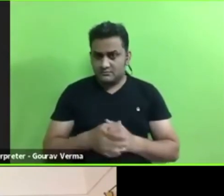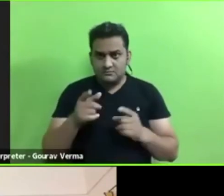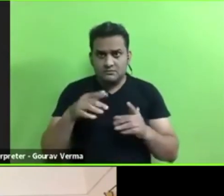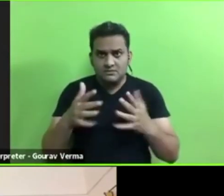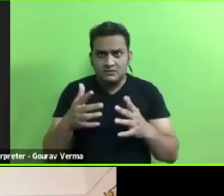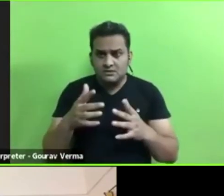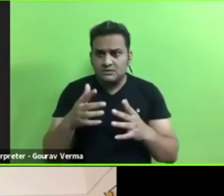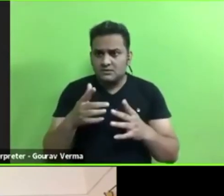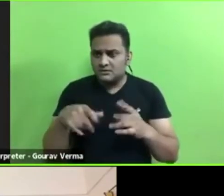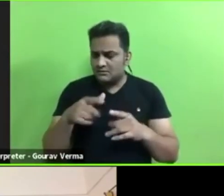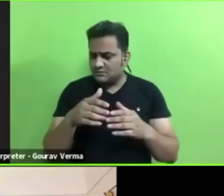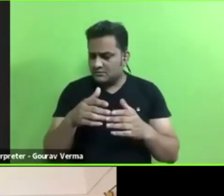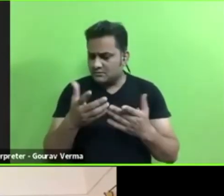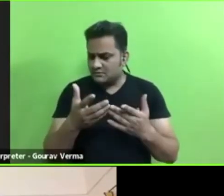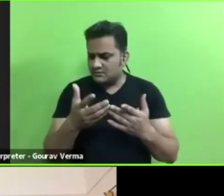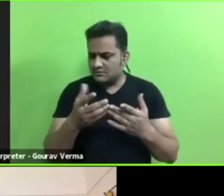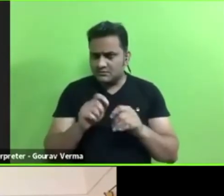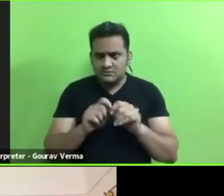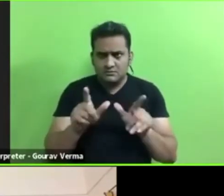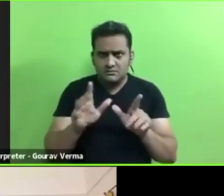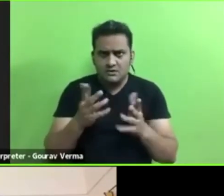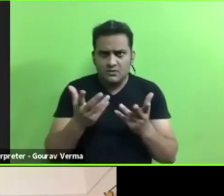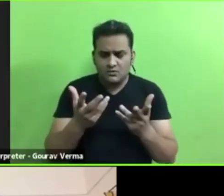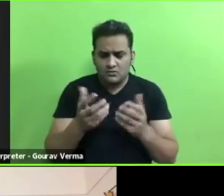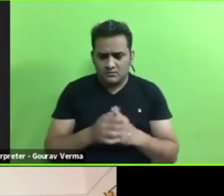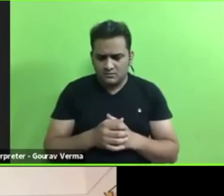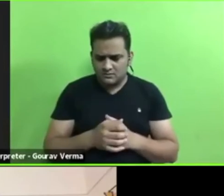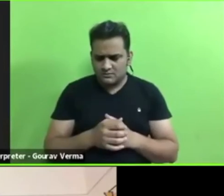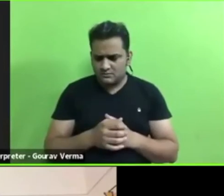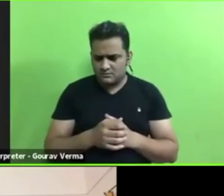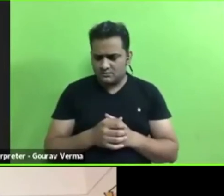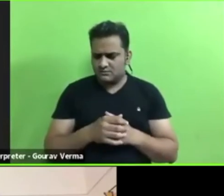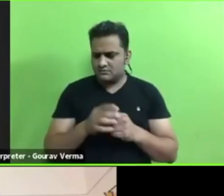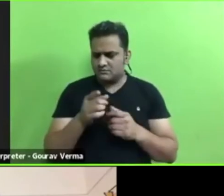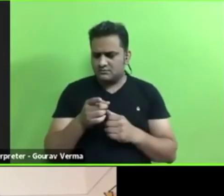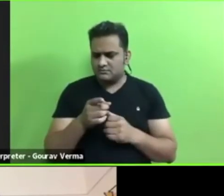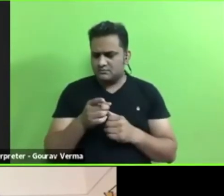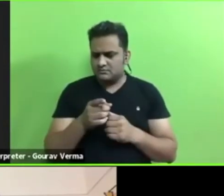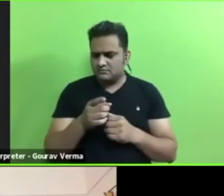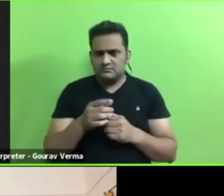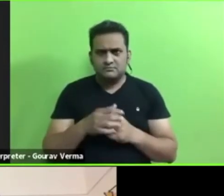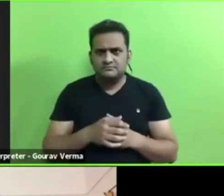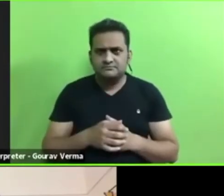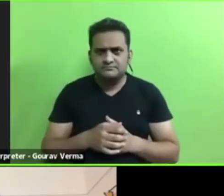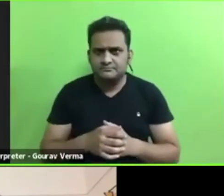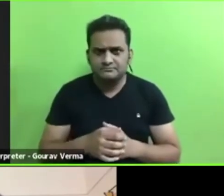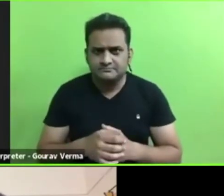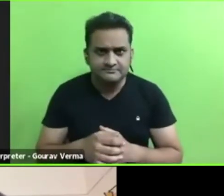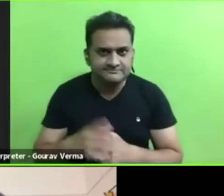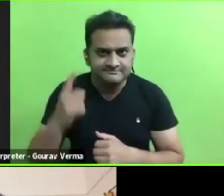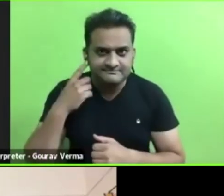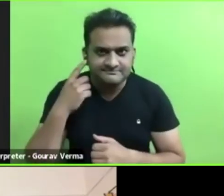Dalit or outcast origin for the Indian quote-unquote classical